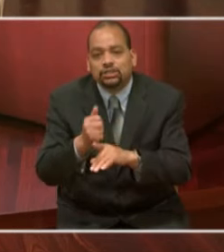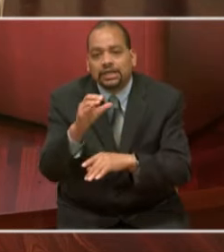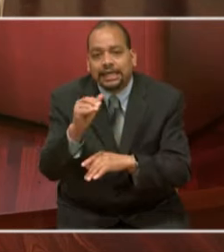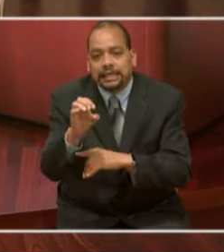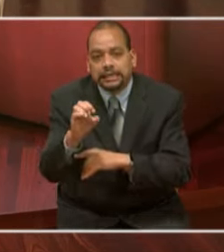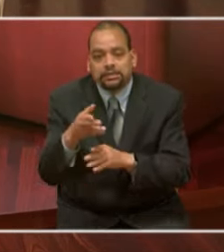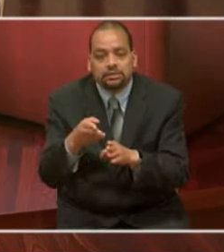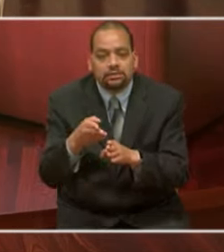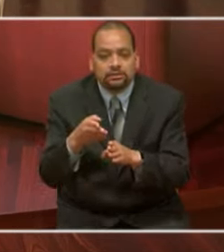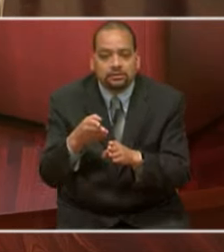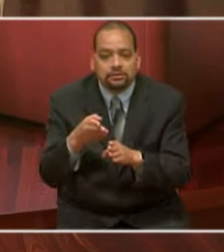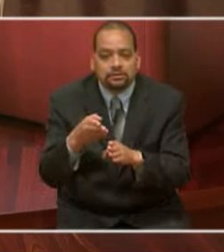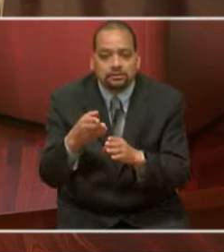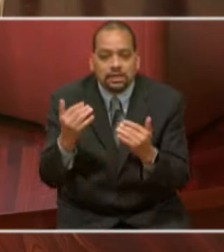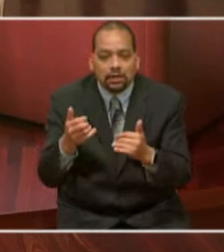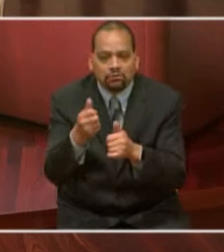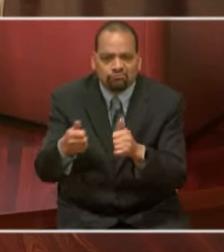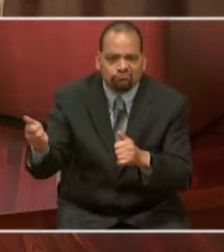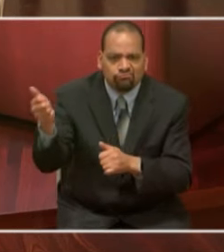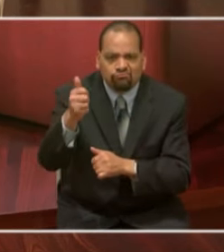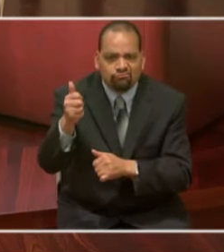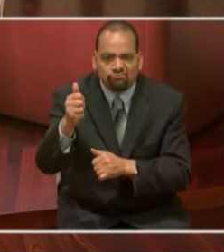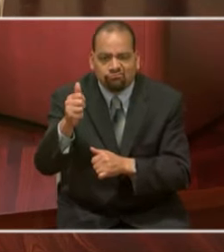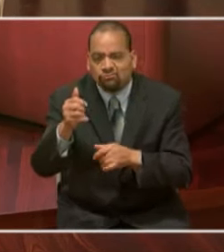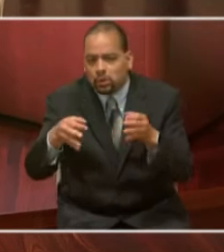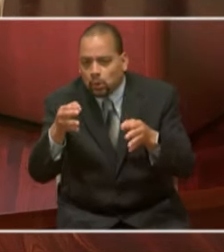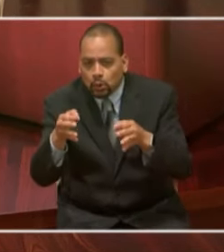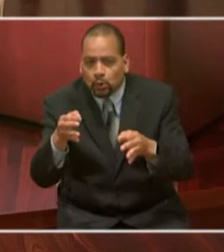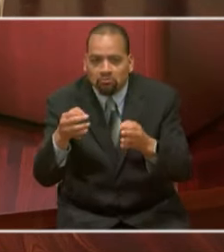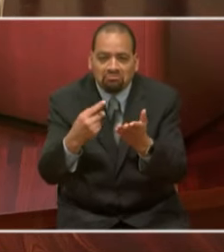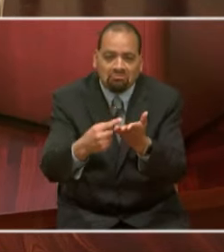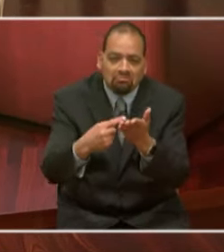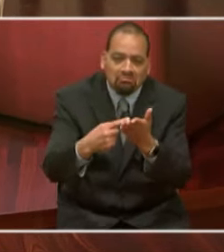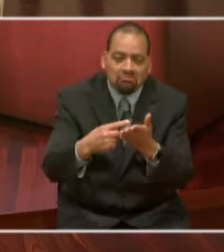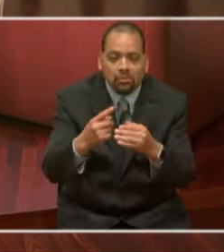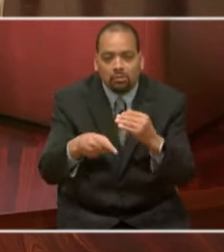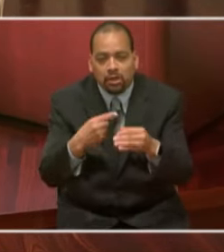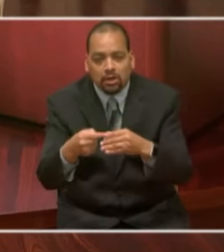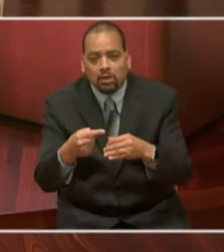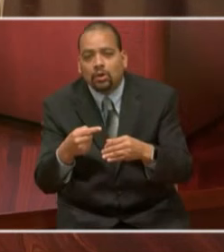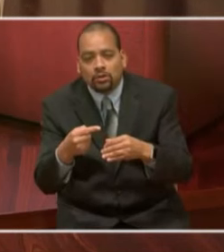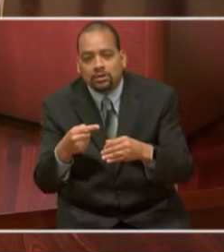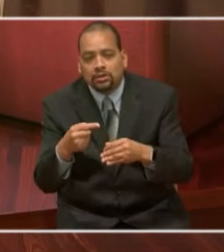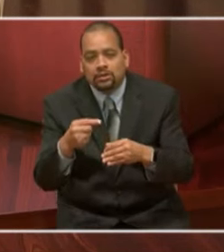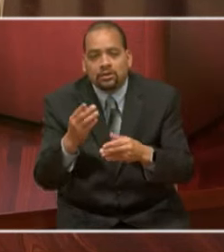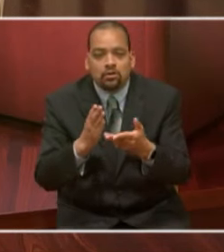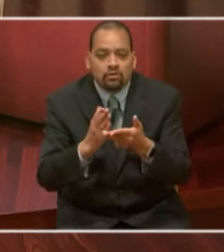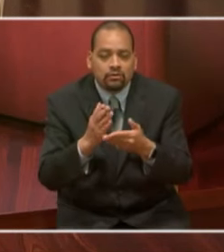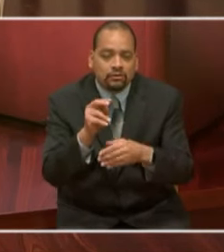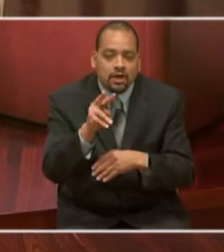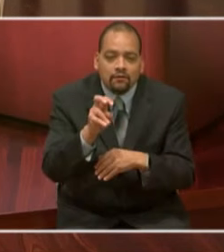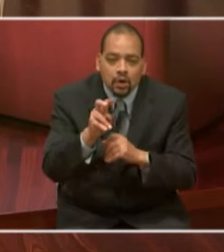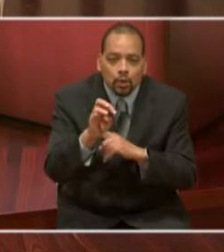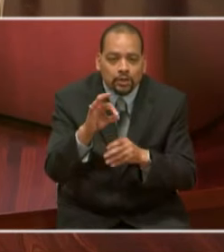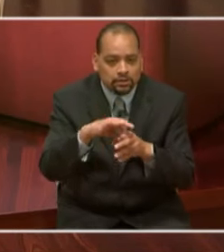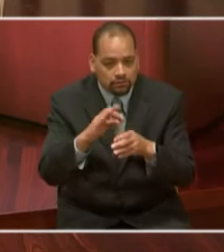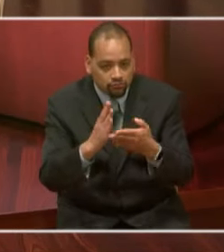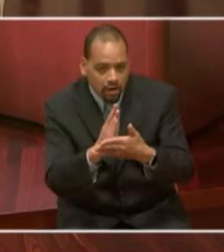he did, he registered to vote. So I said to someone some time